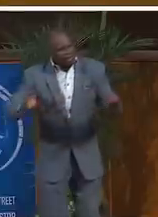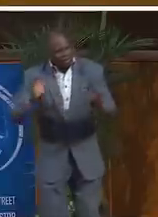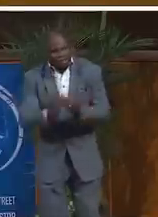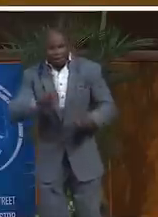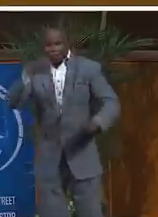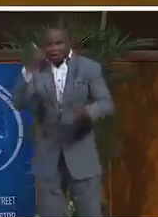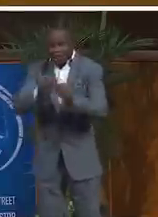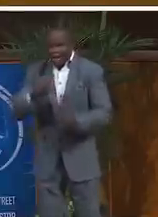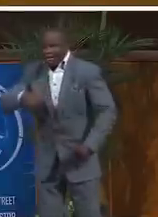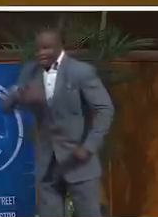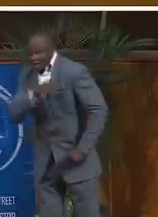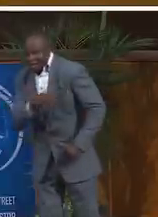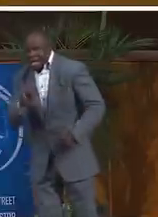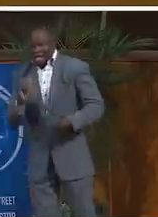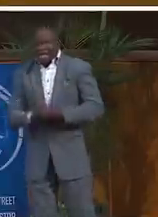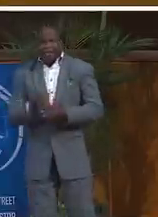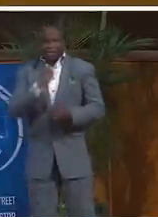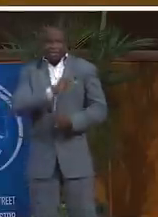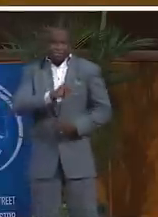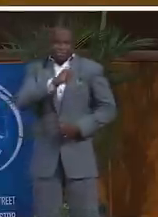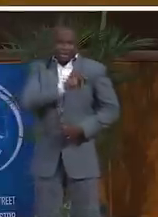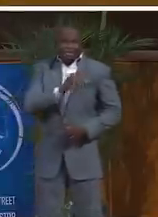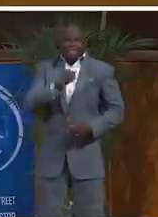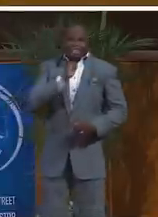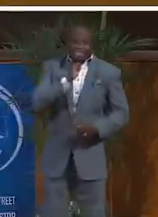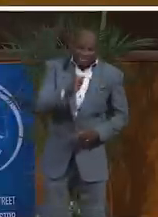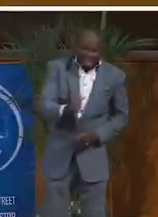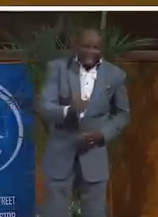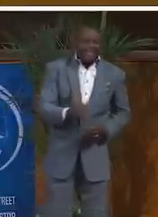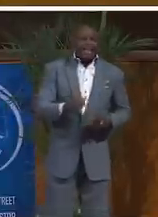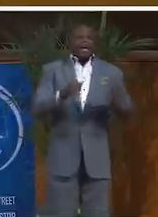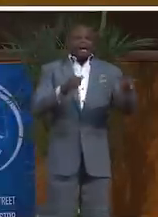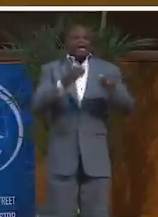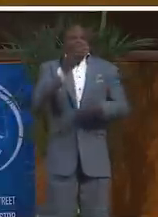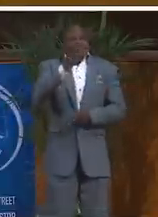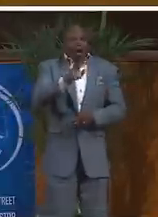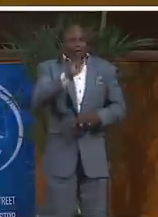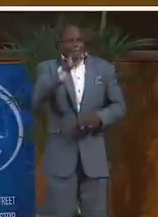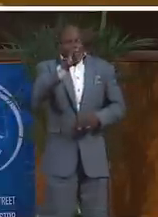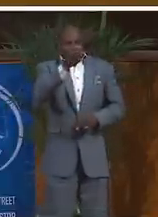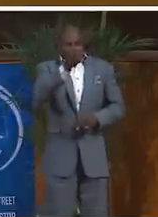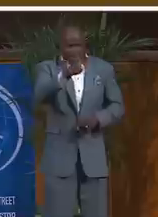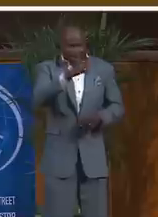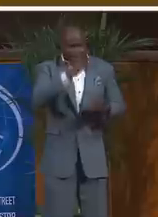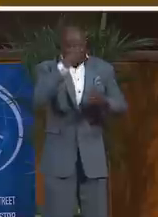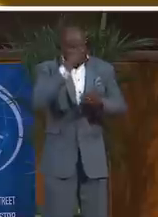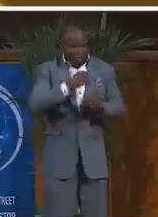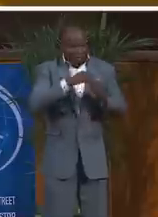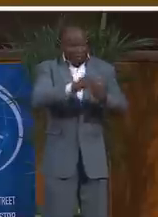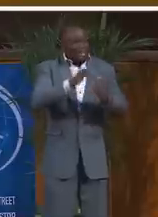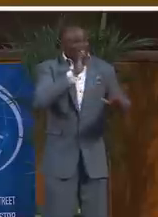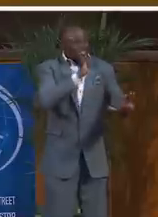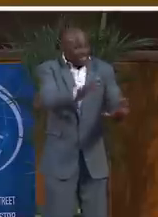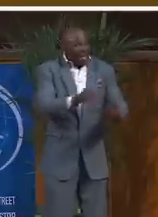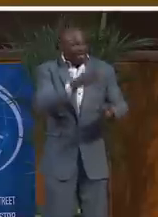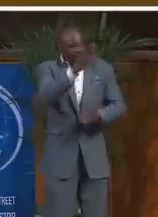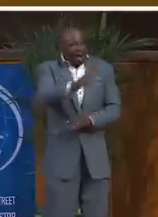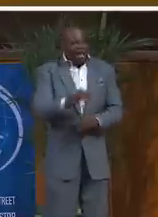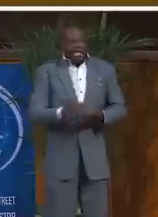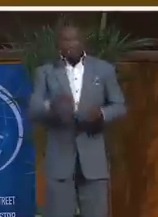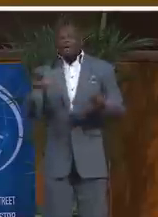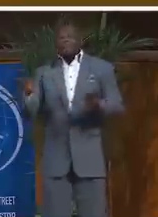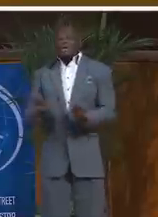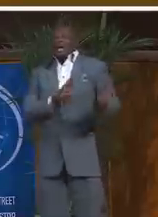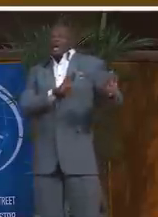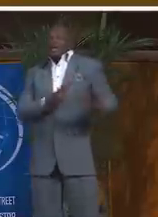to remind us that the mission is not God. He may think he's God, but he's not God. He may